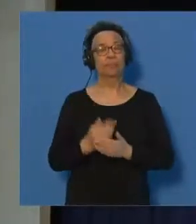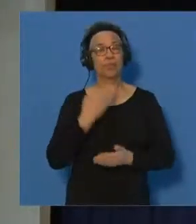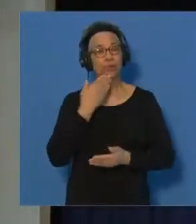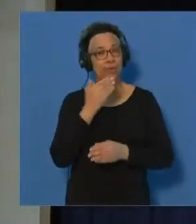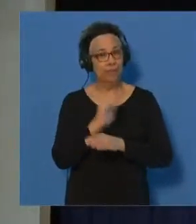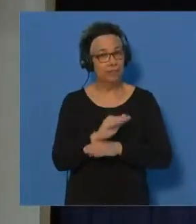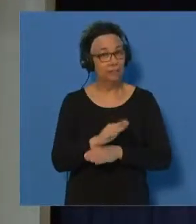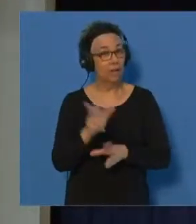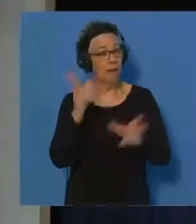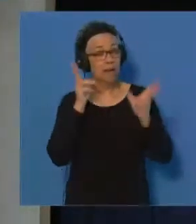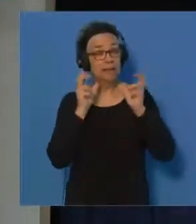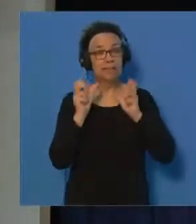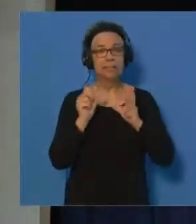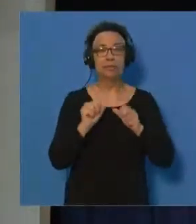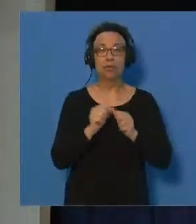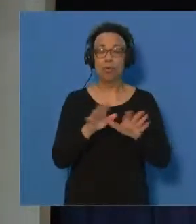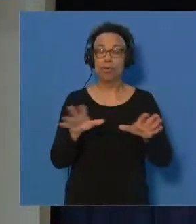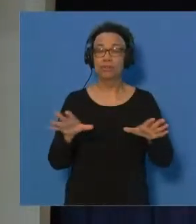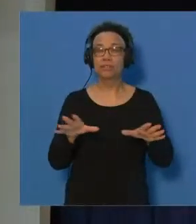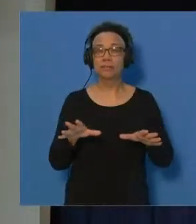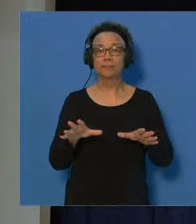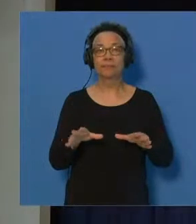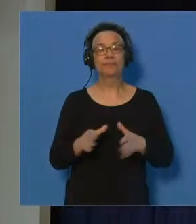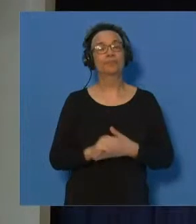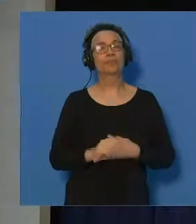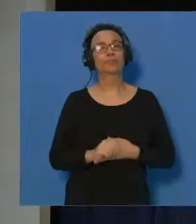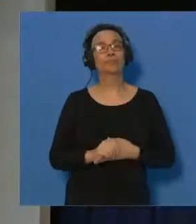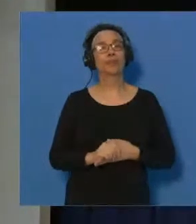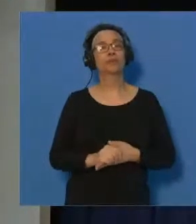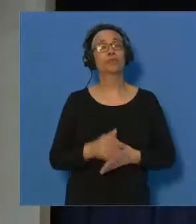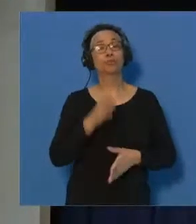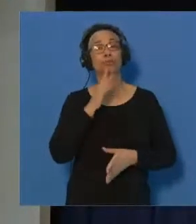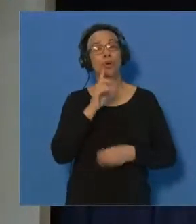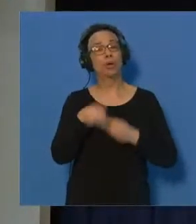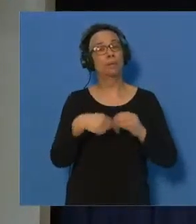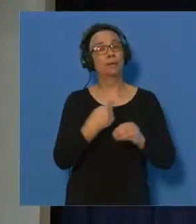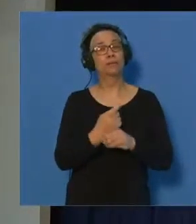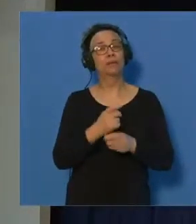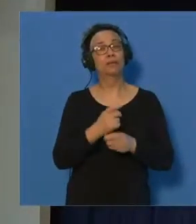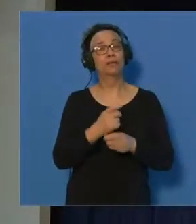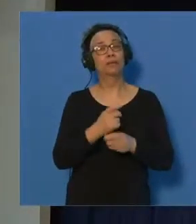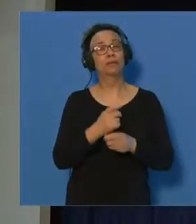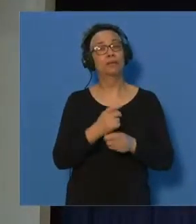audience. This evening, I will share an update regarding the proposed changes to the emergency policy.